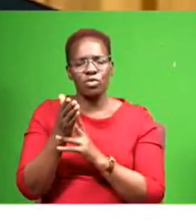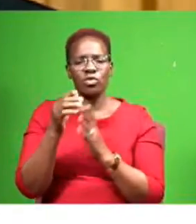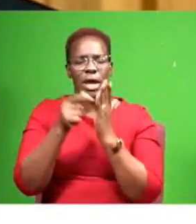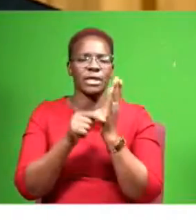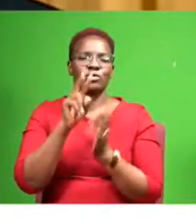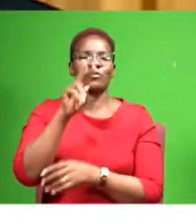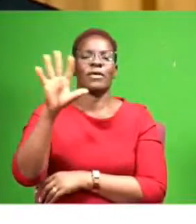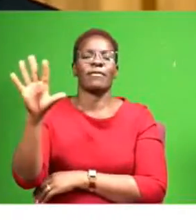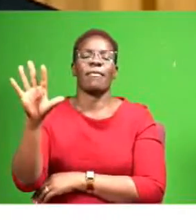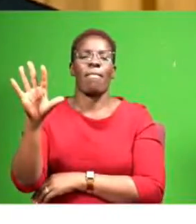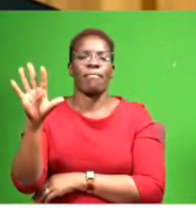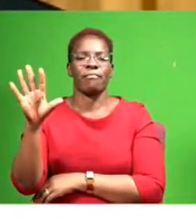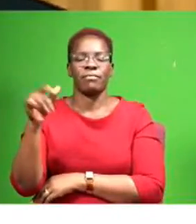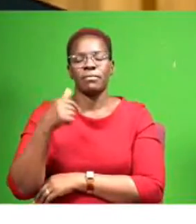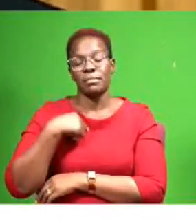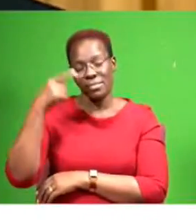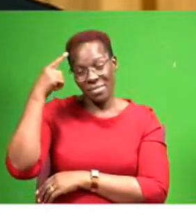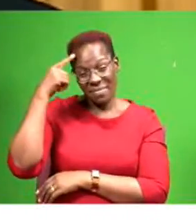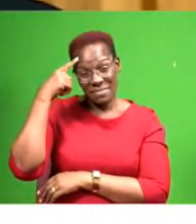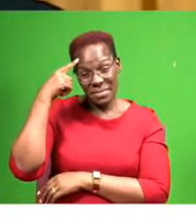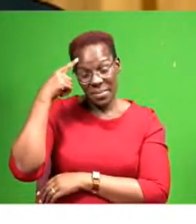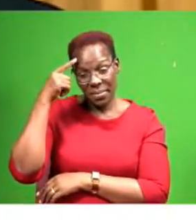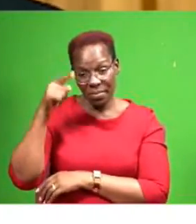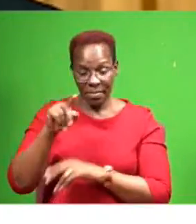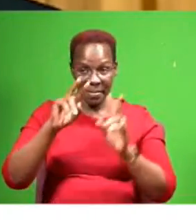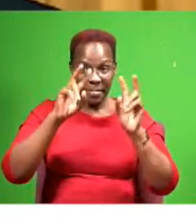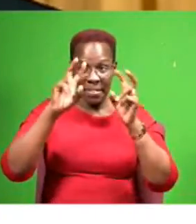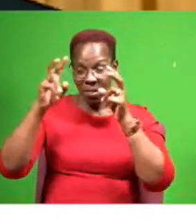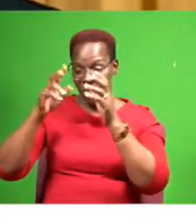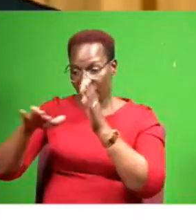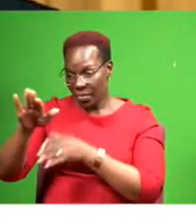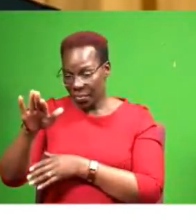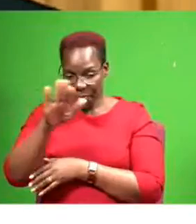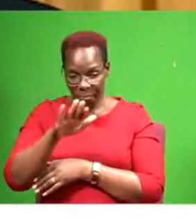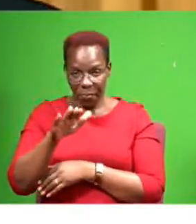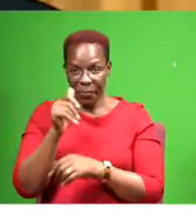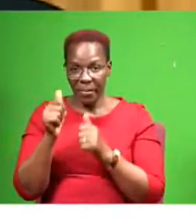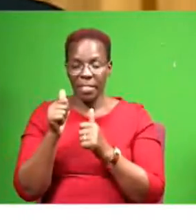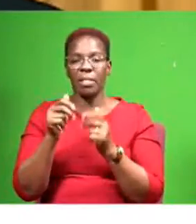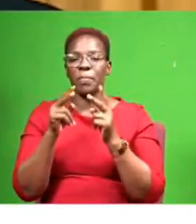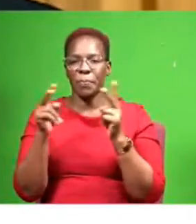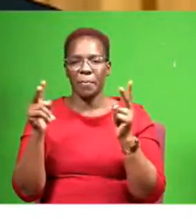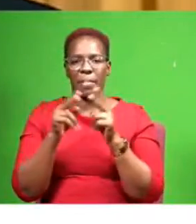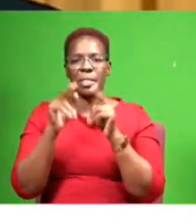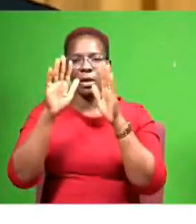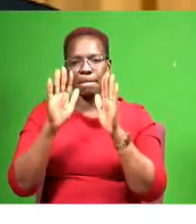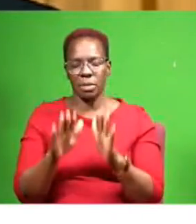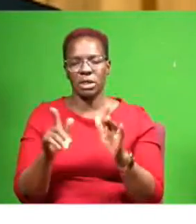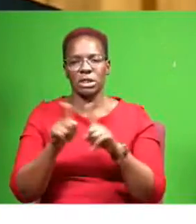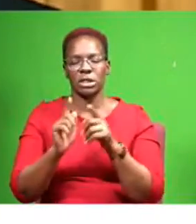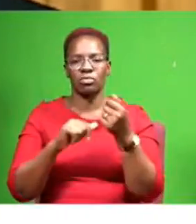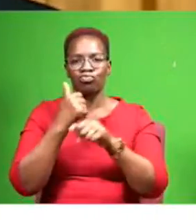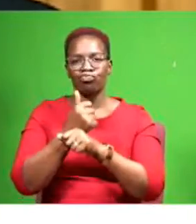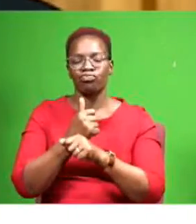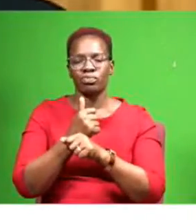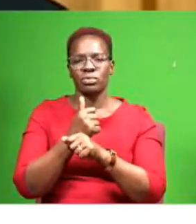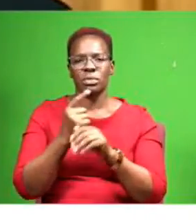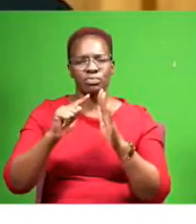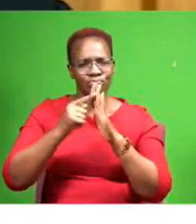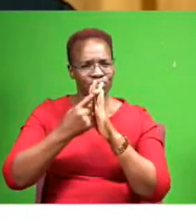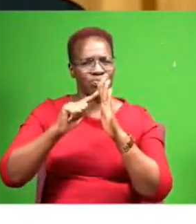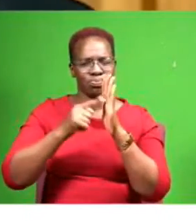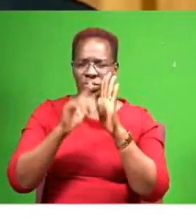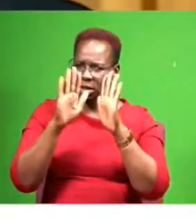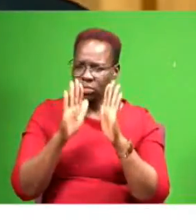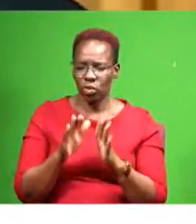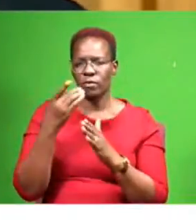255. In my view, the thematic areas that have been identified are crucial and form the pillars of the Constitution.